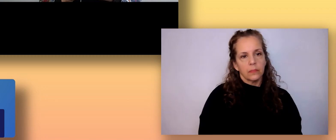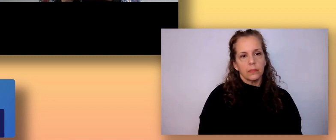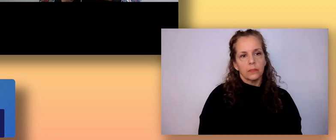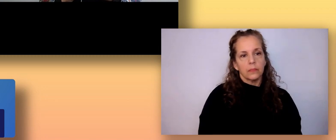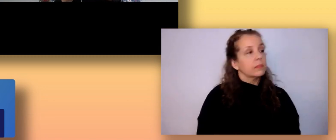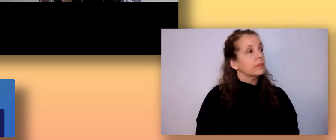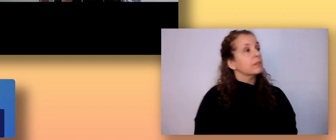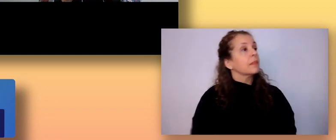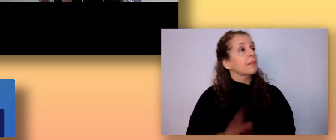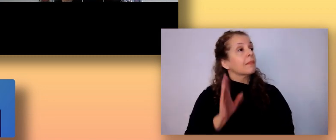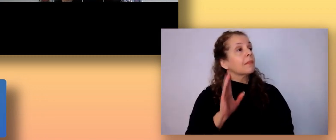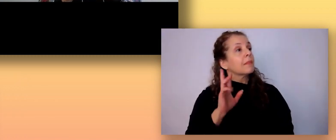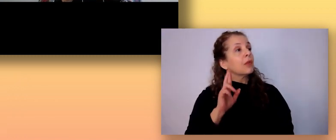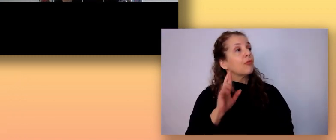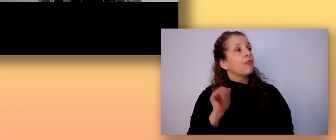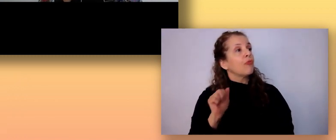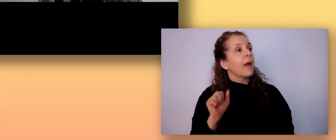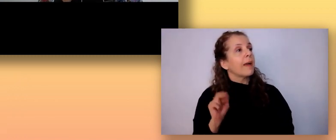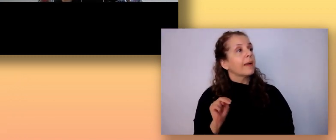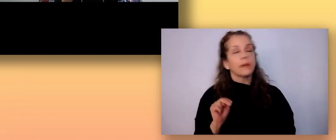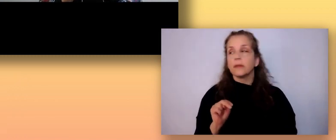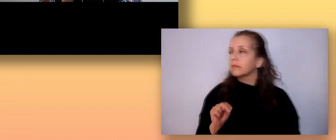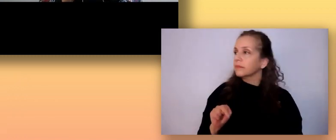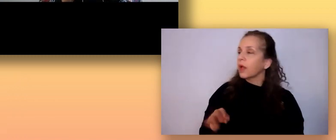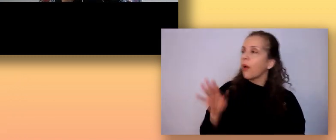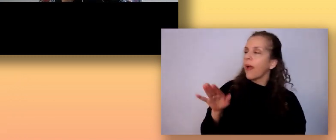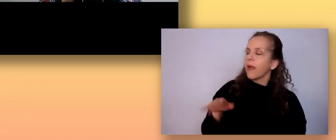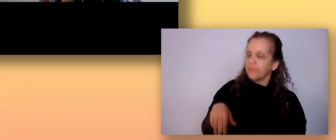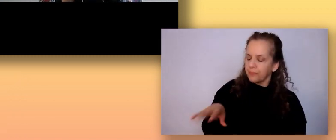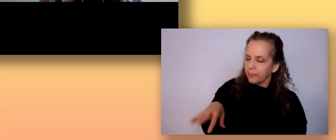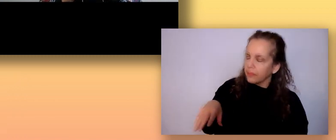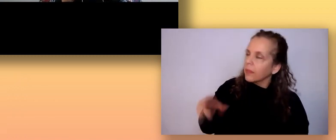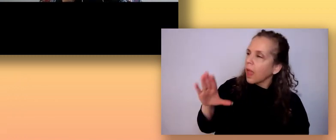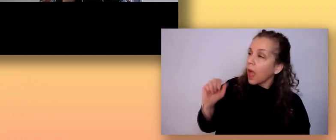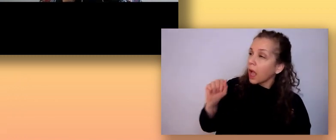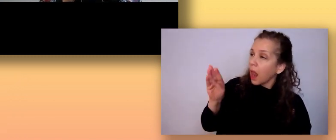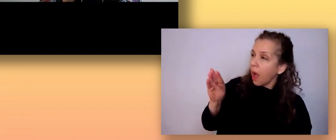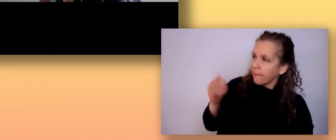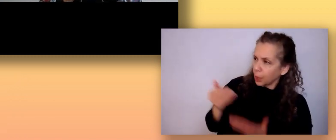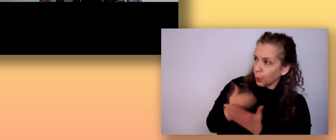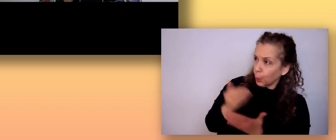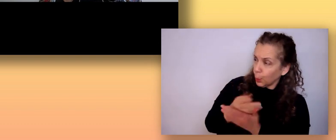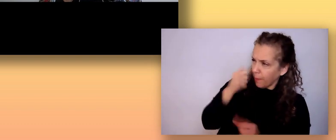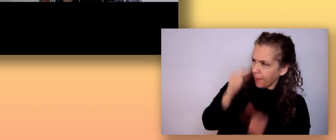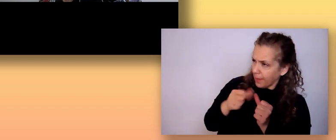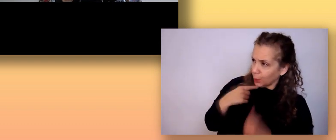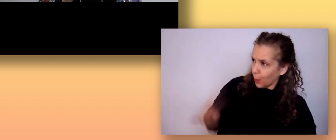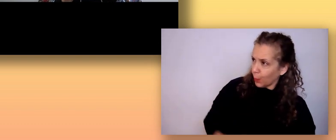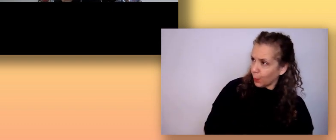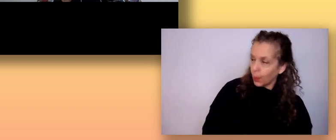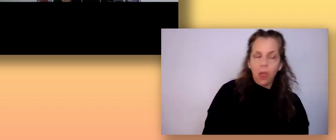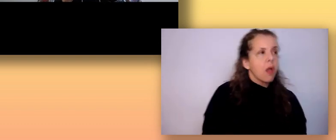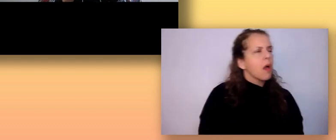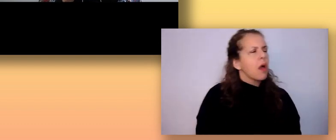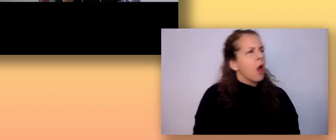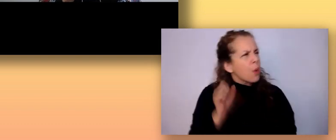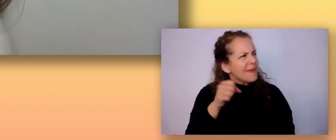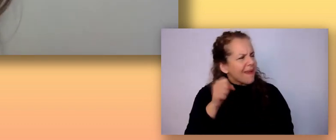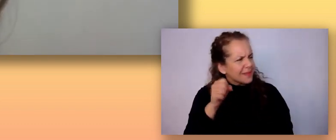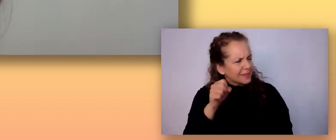Hey, Ryan. Hey, remember how I told you about that new club? Oh,